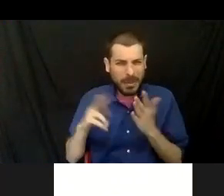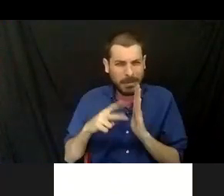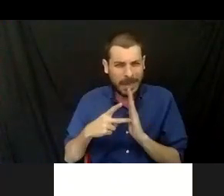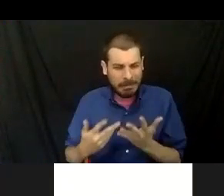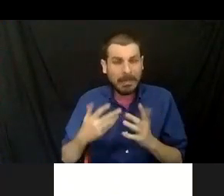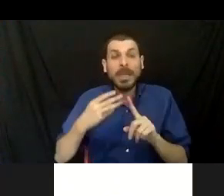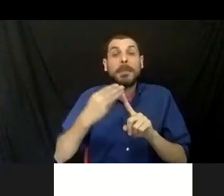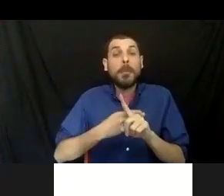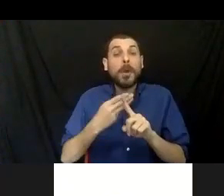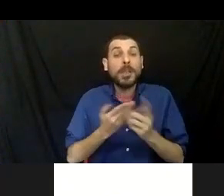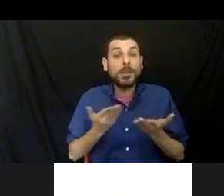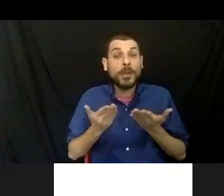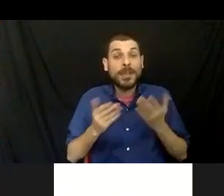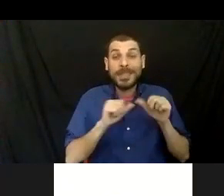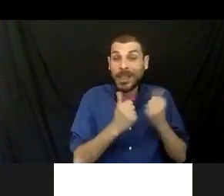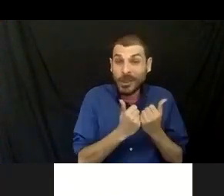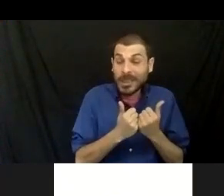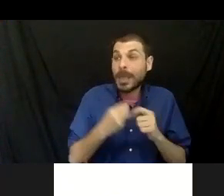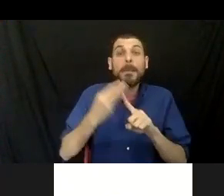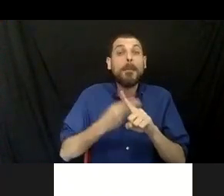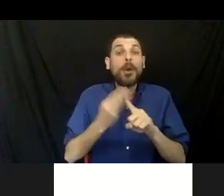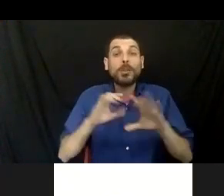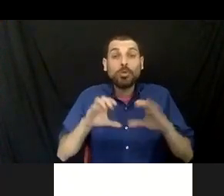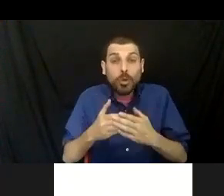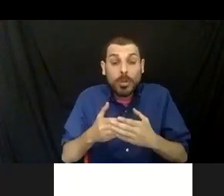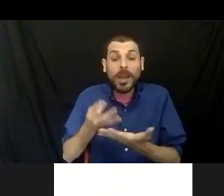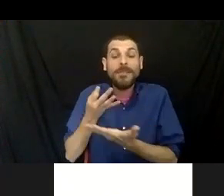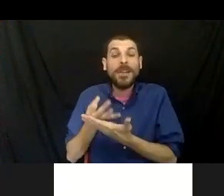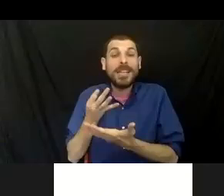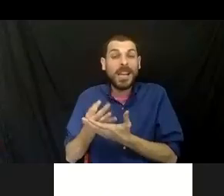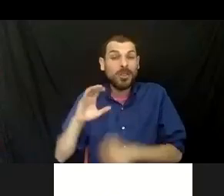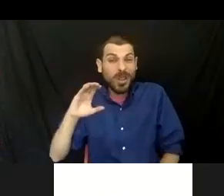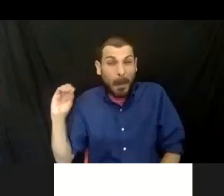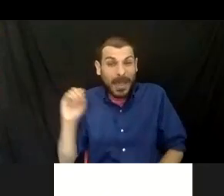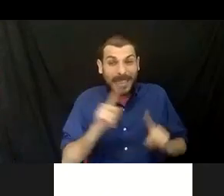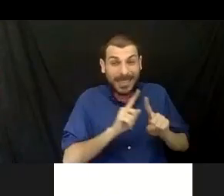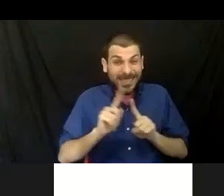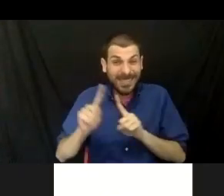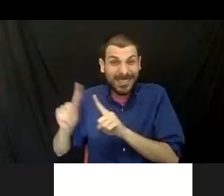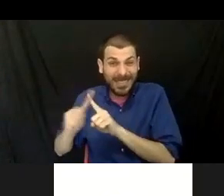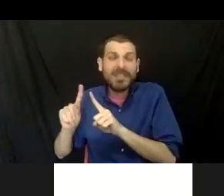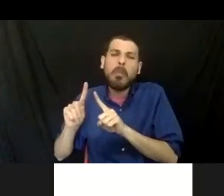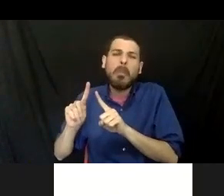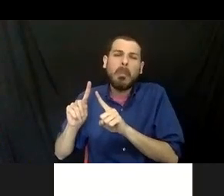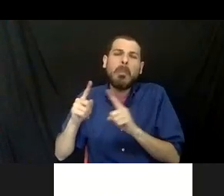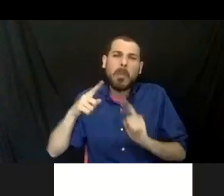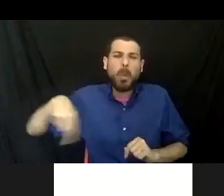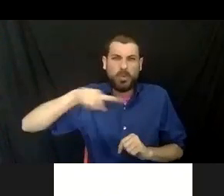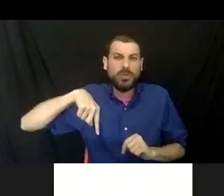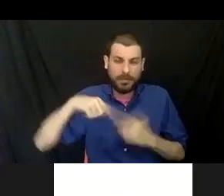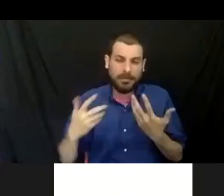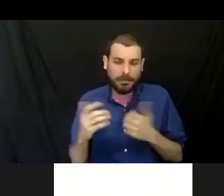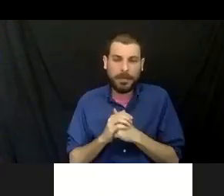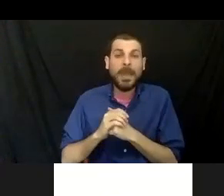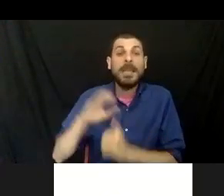servicers and other financial services companies that we all deal with. The